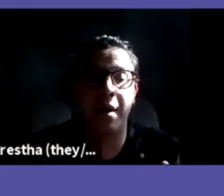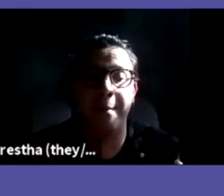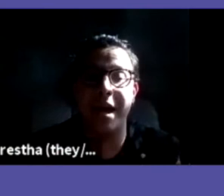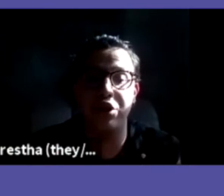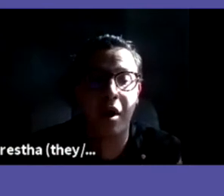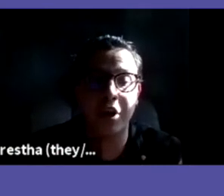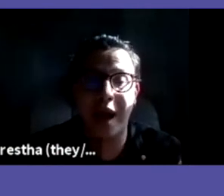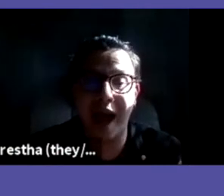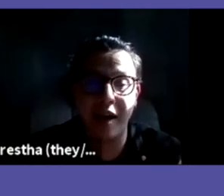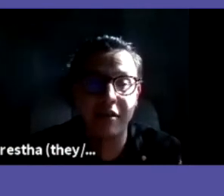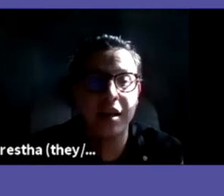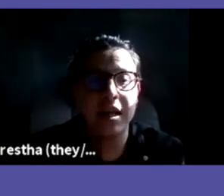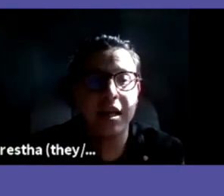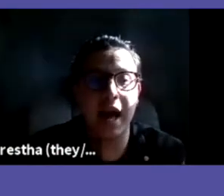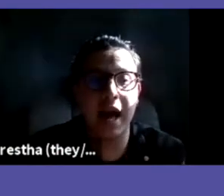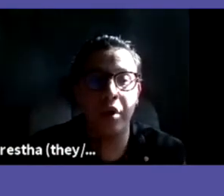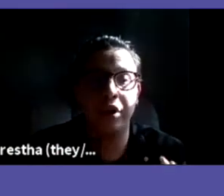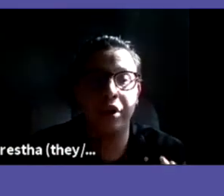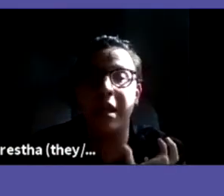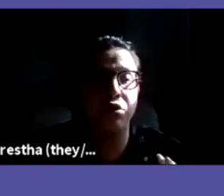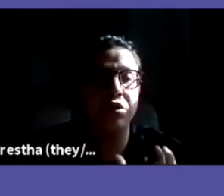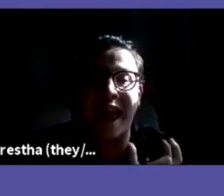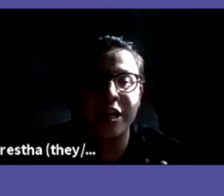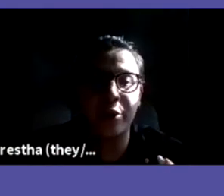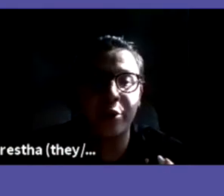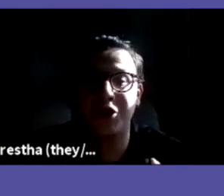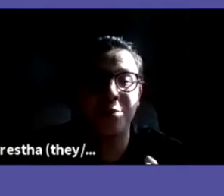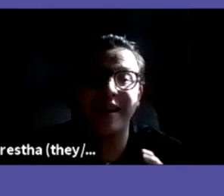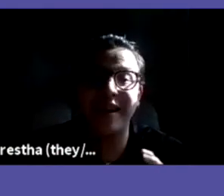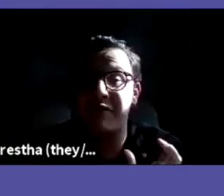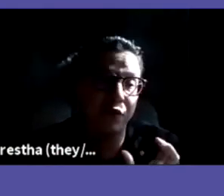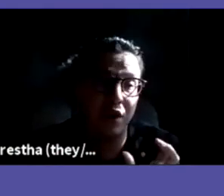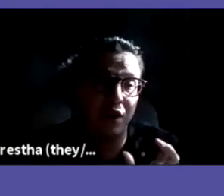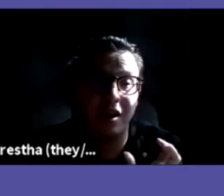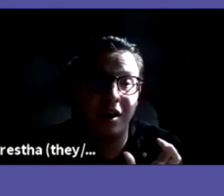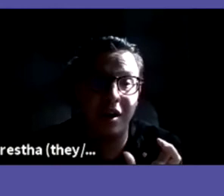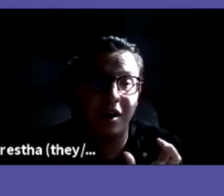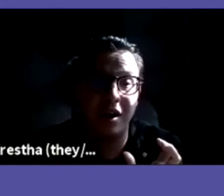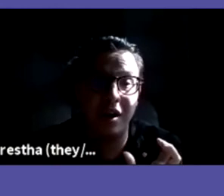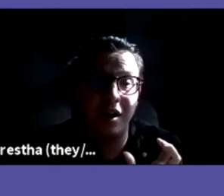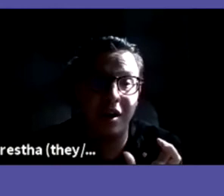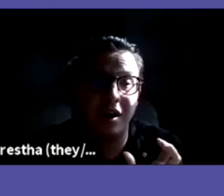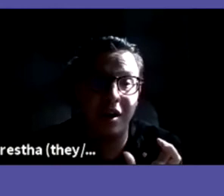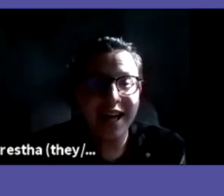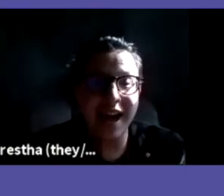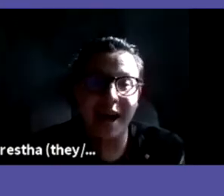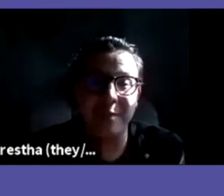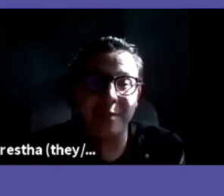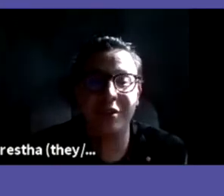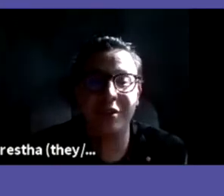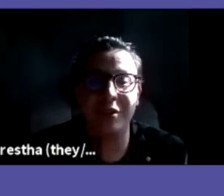bottom menu bar you have, can be used for any questions you might have for